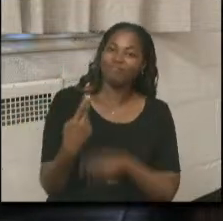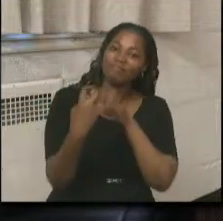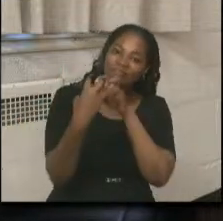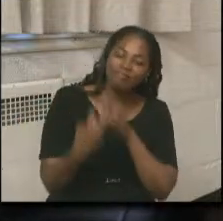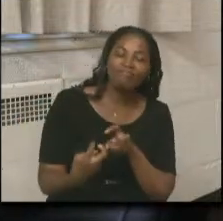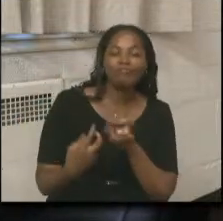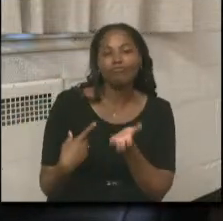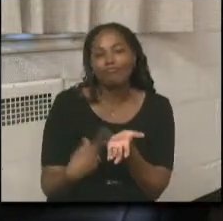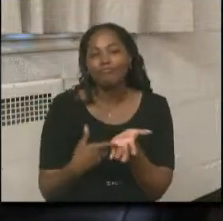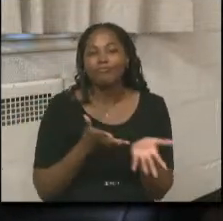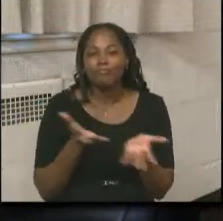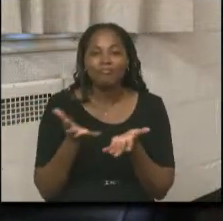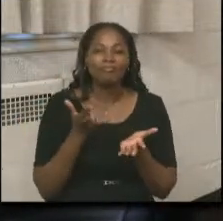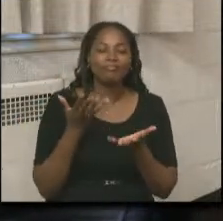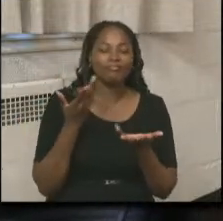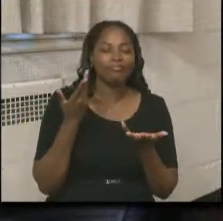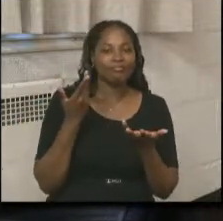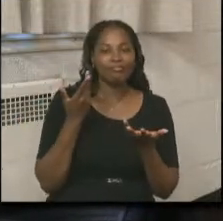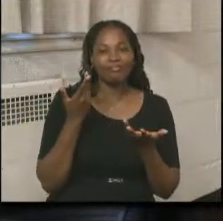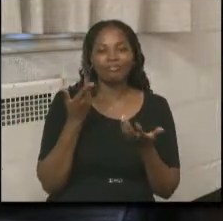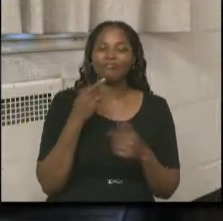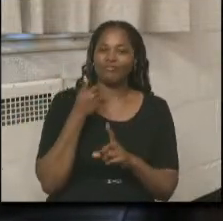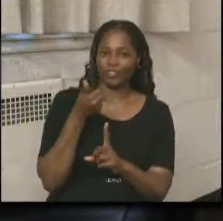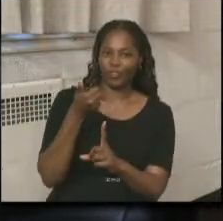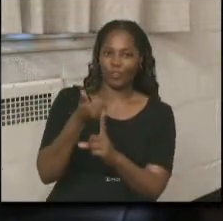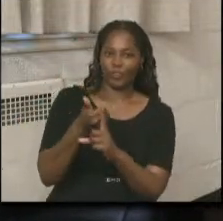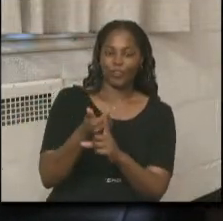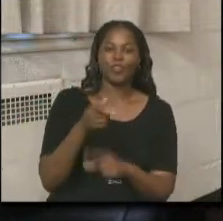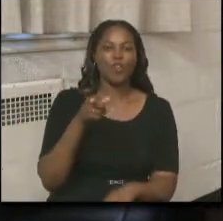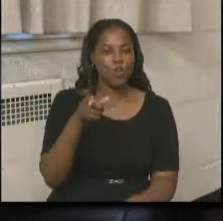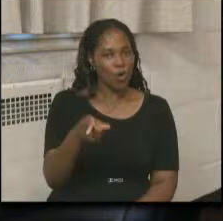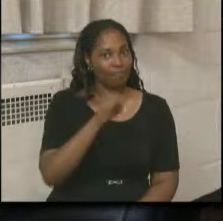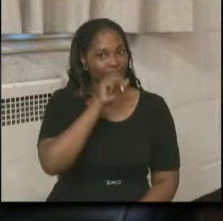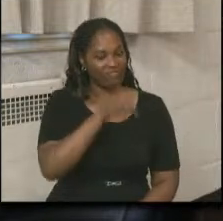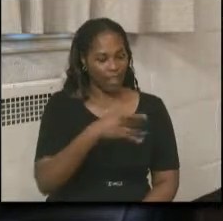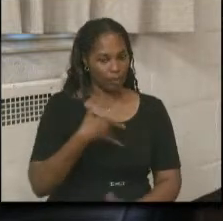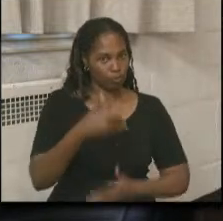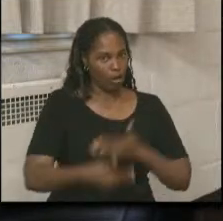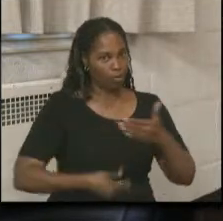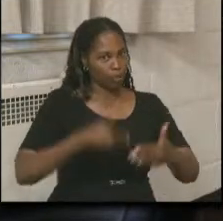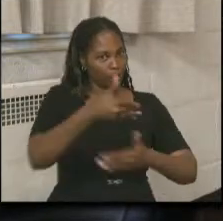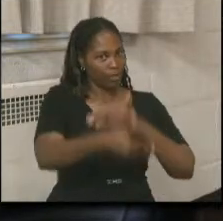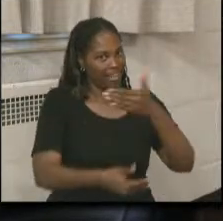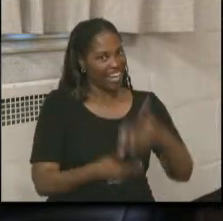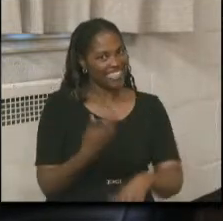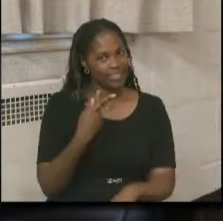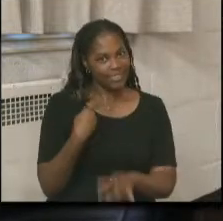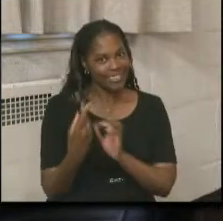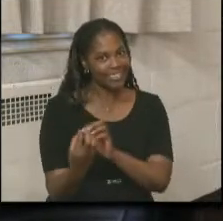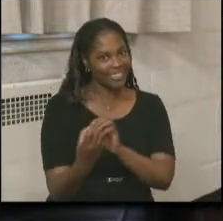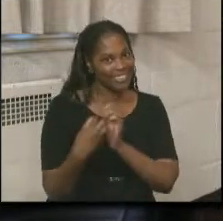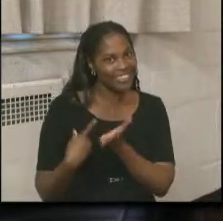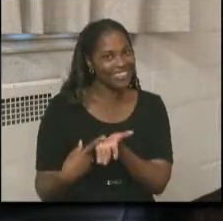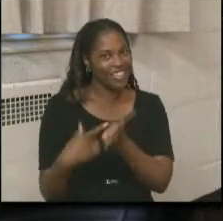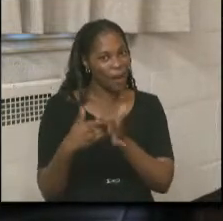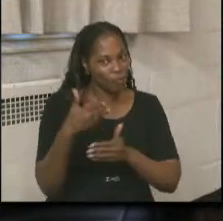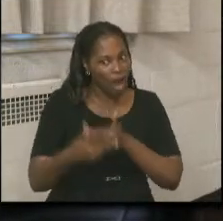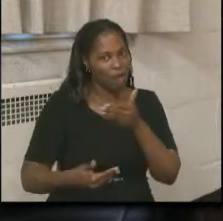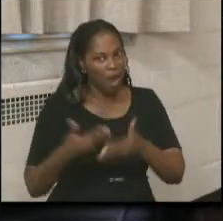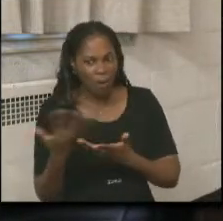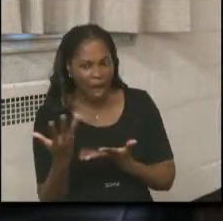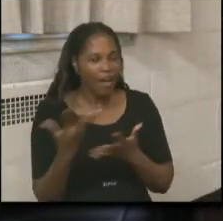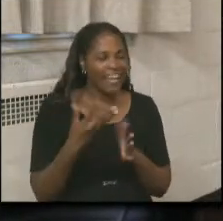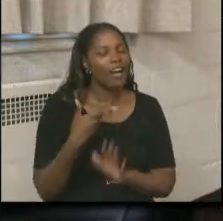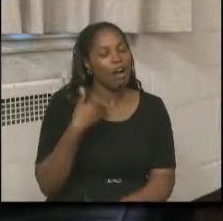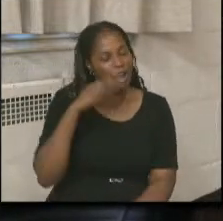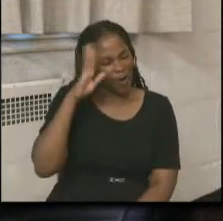you are a chair of what I would say processes. You like processes, and we'd go back and forth about those processes. I know sometimes I